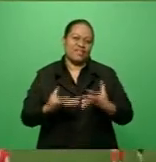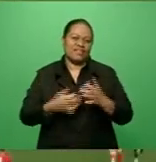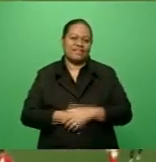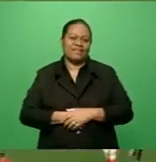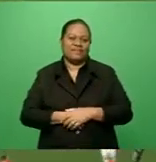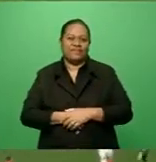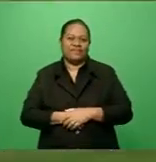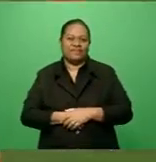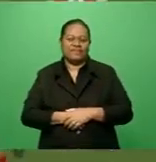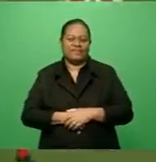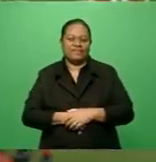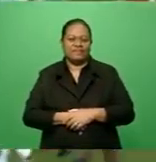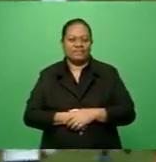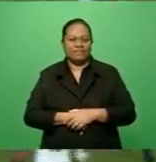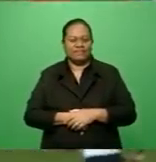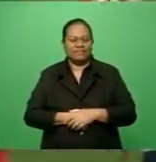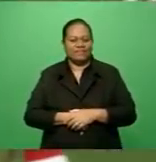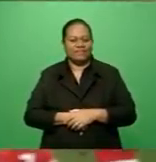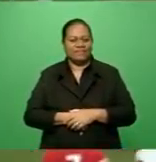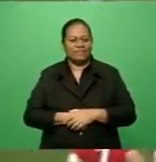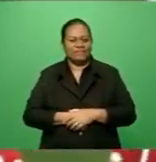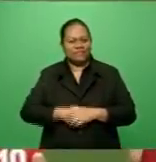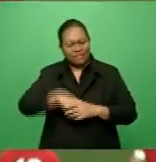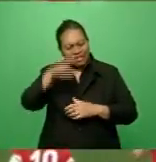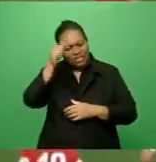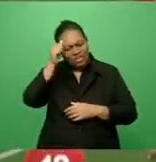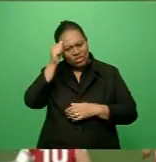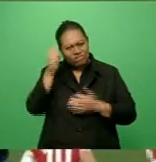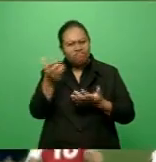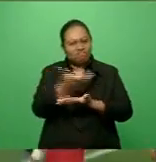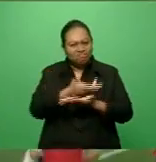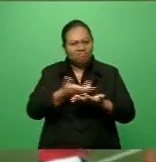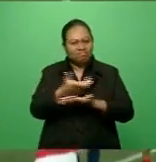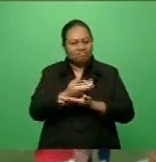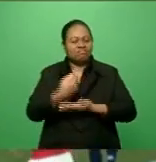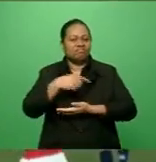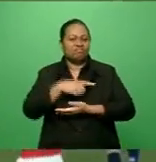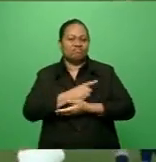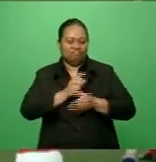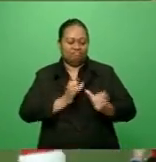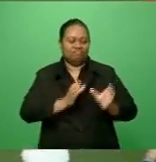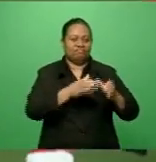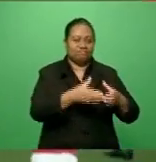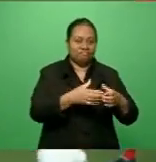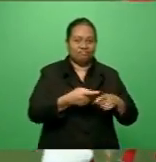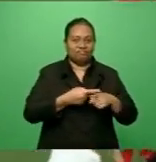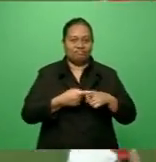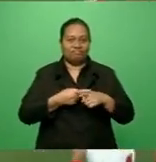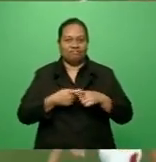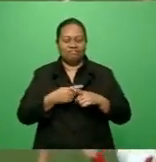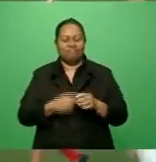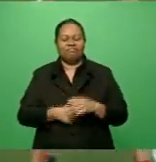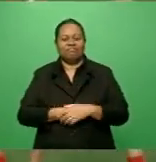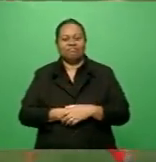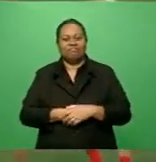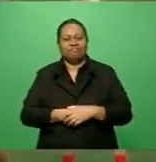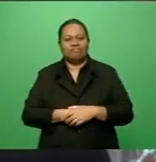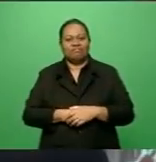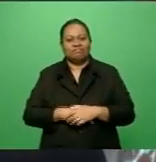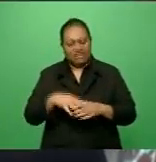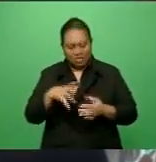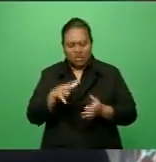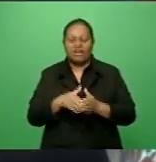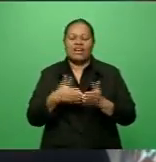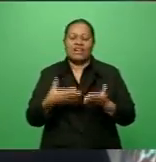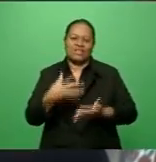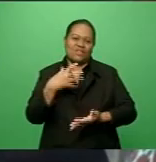be competitive. I know the initial discussions was for us to be in the pool of England, but now the pool has been confirmed